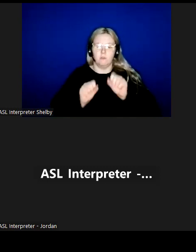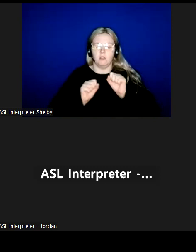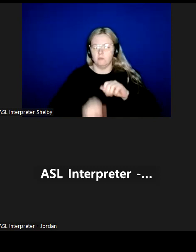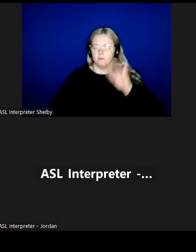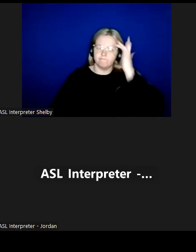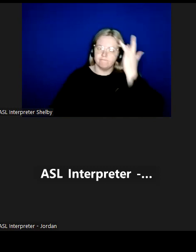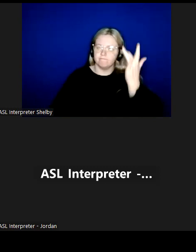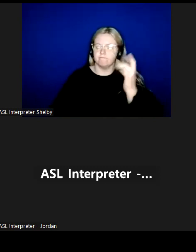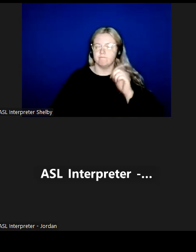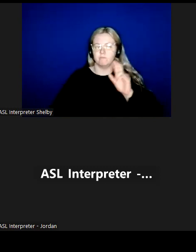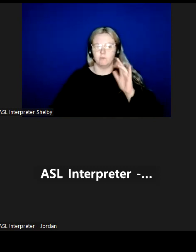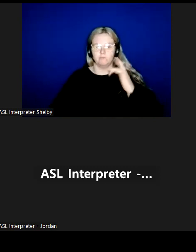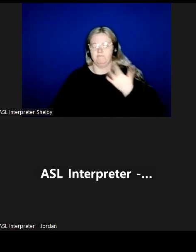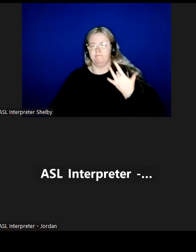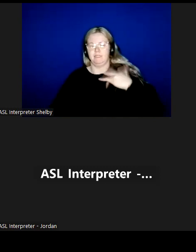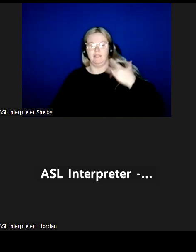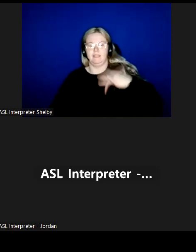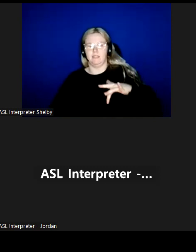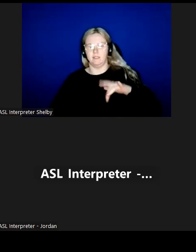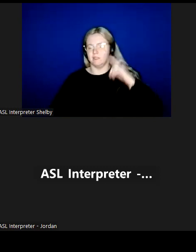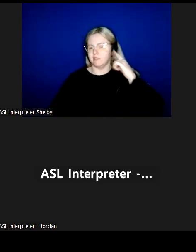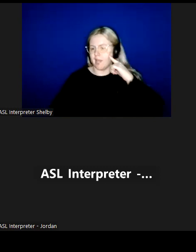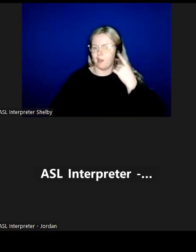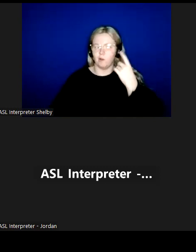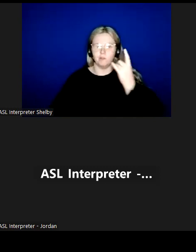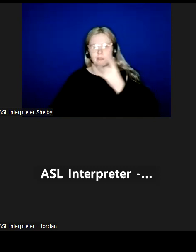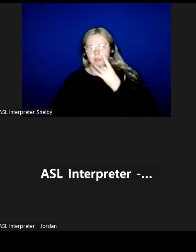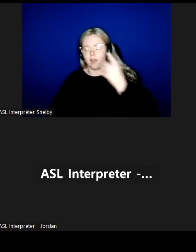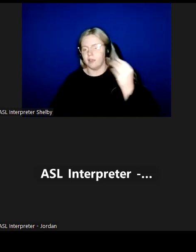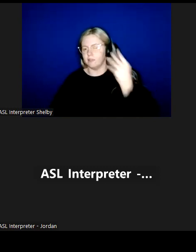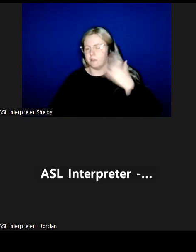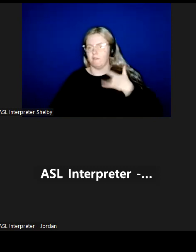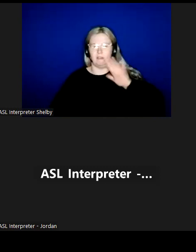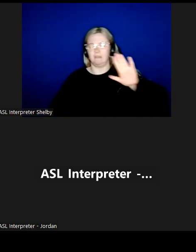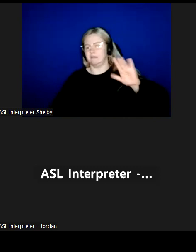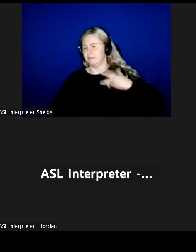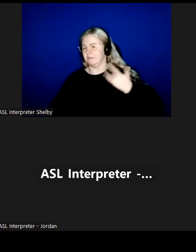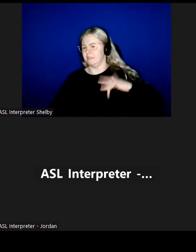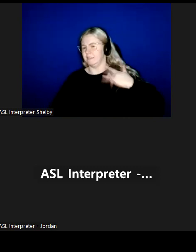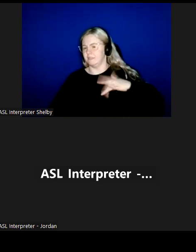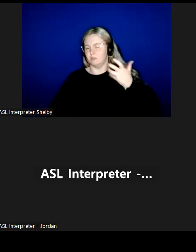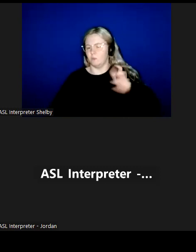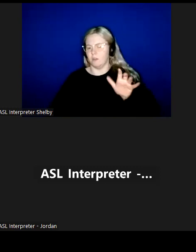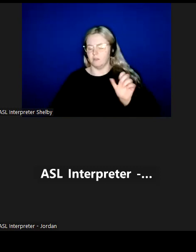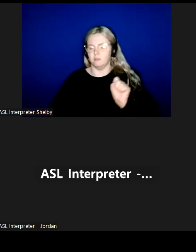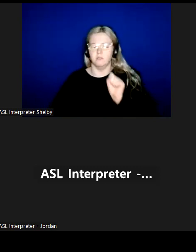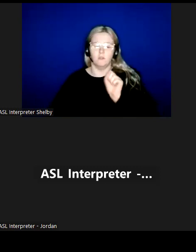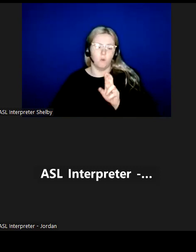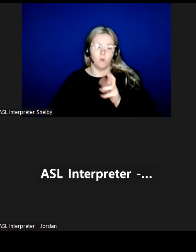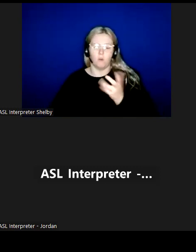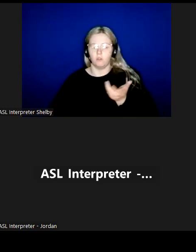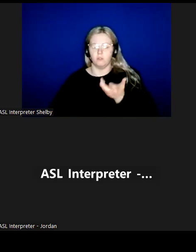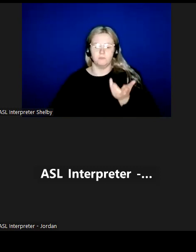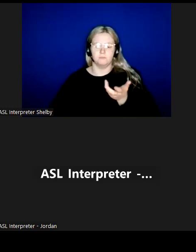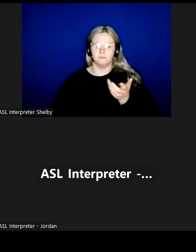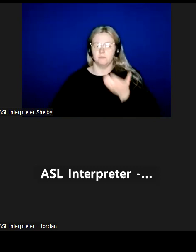we're sensitive to noise, we're sensitive to light, we might not be able to go to